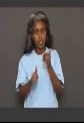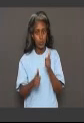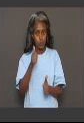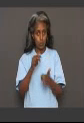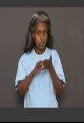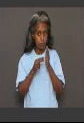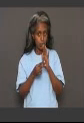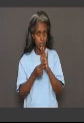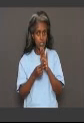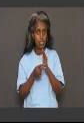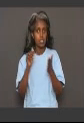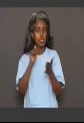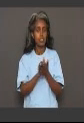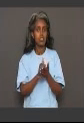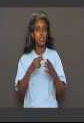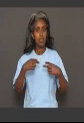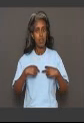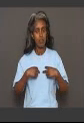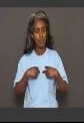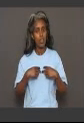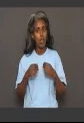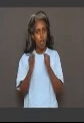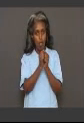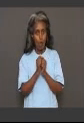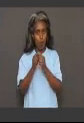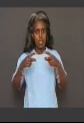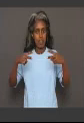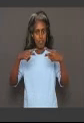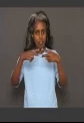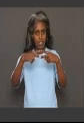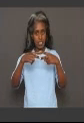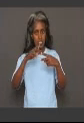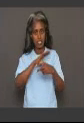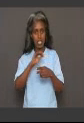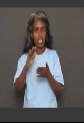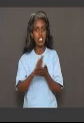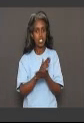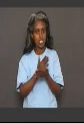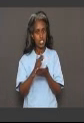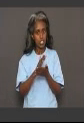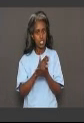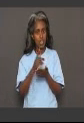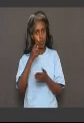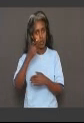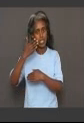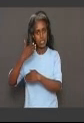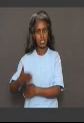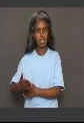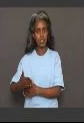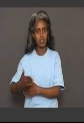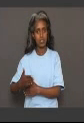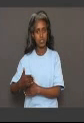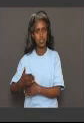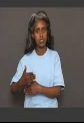means that they have a common vertex and share just one side,